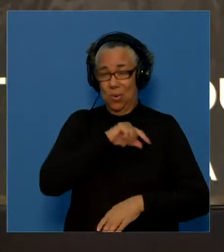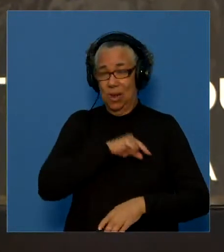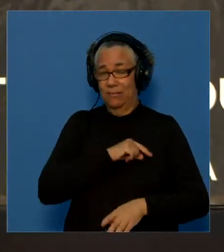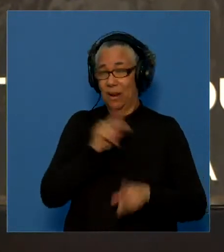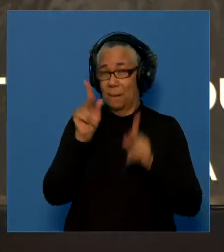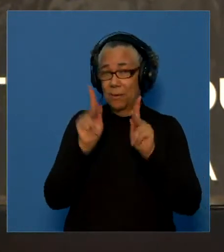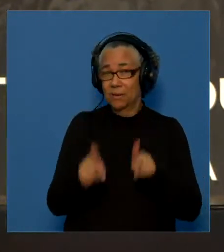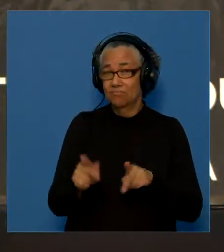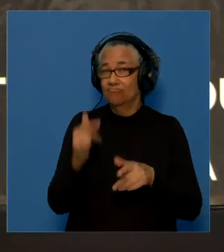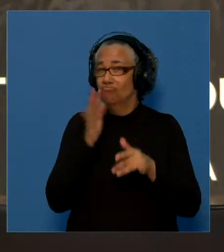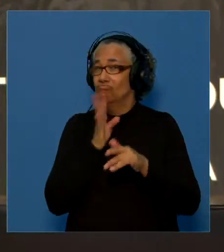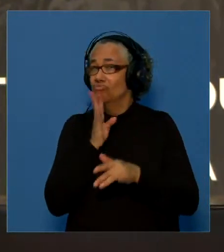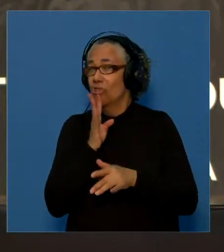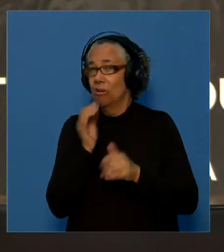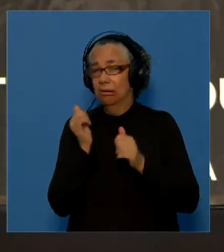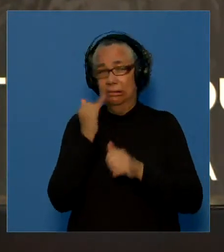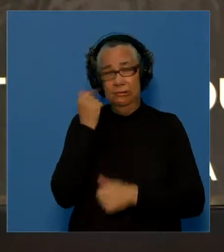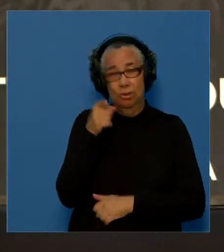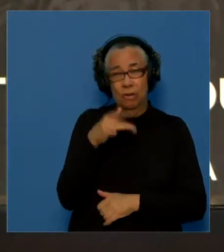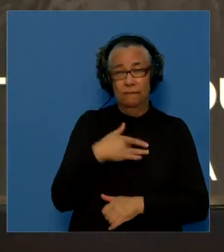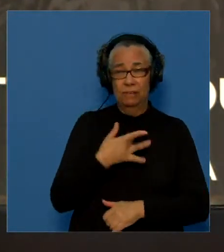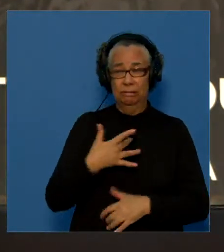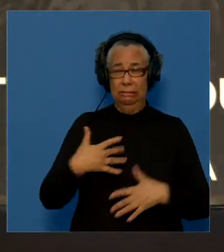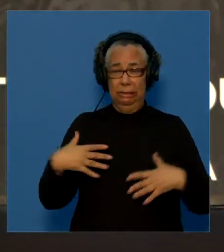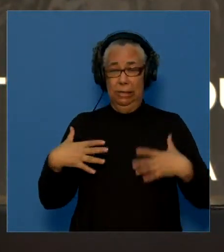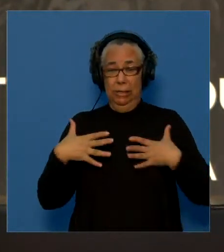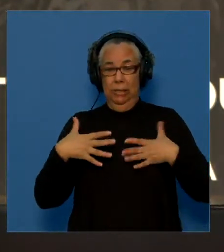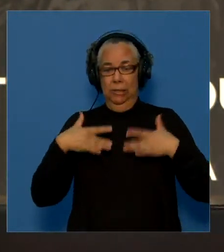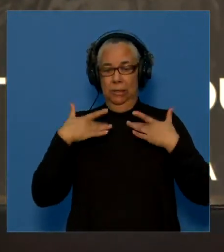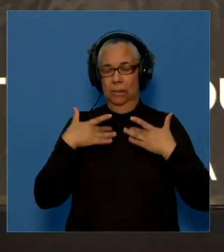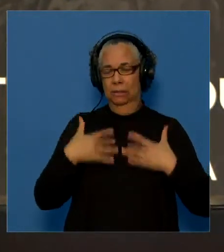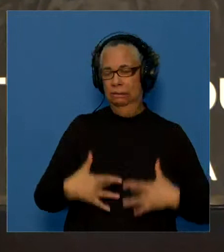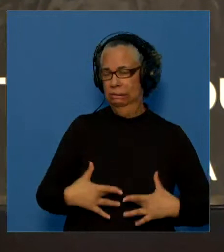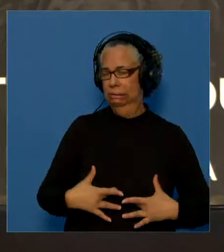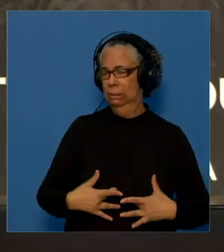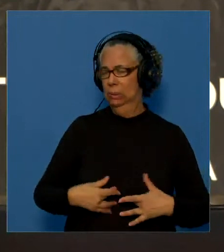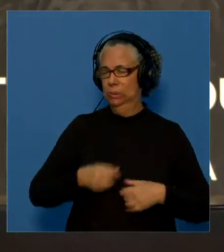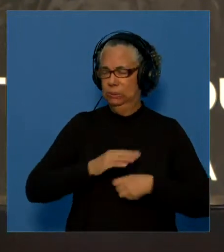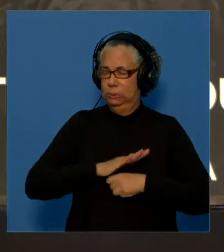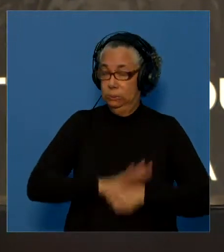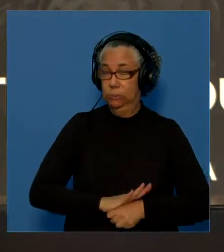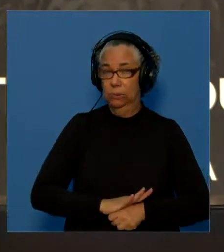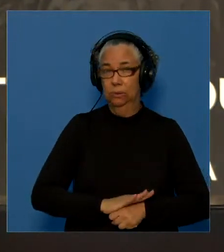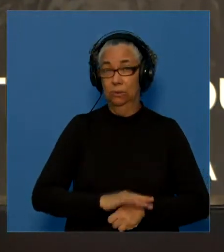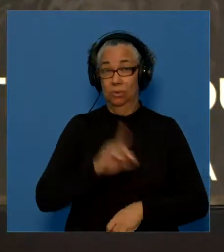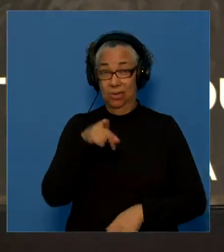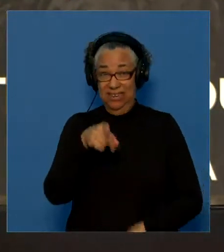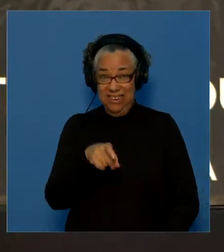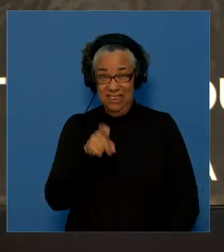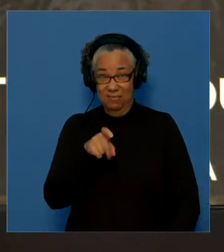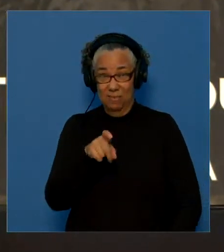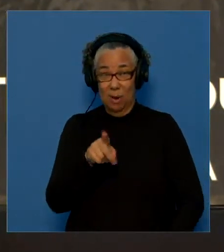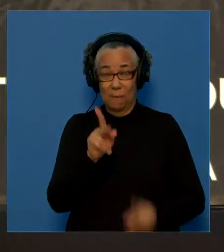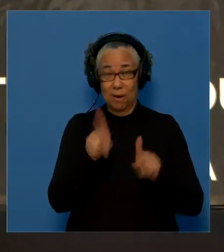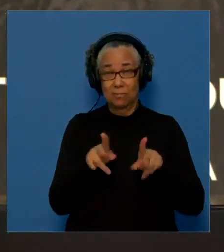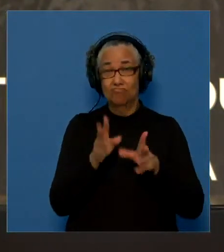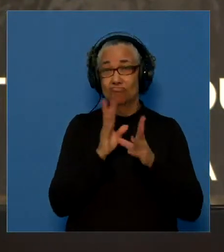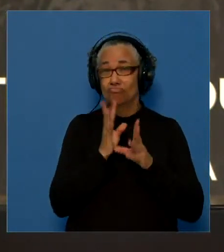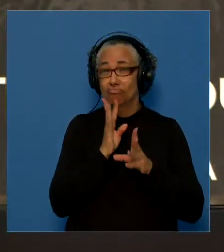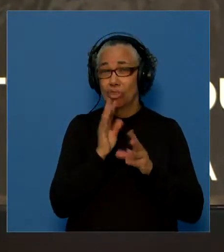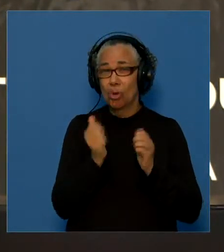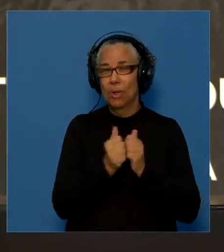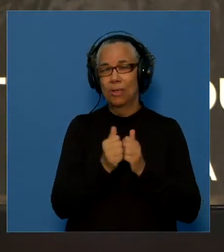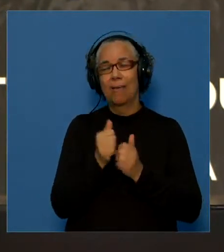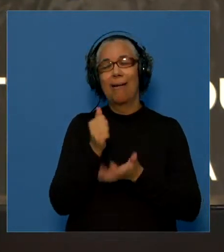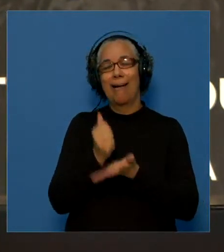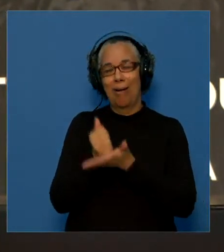feeling anxious, sad, overwhelmed, or stressed. If you need someone to talk to, help is available, and the Emotional